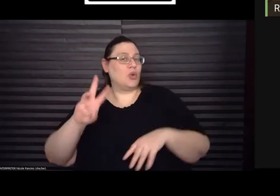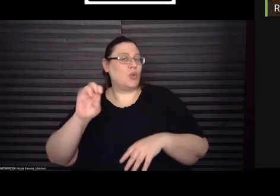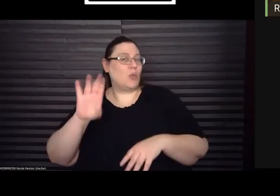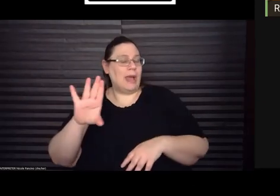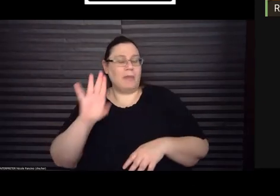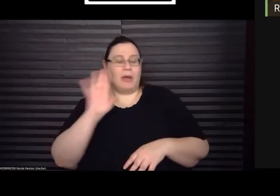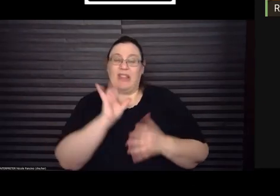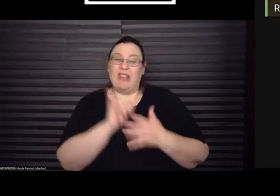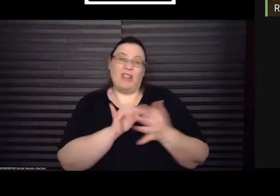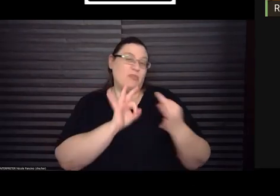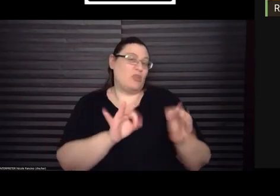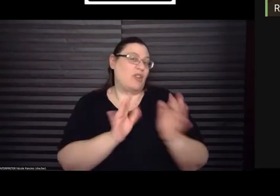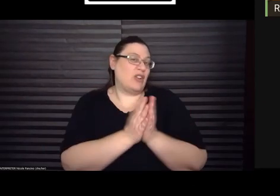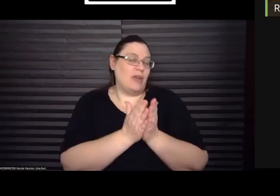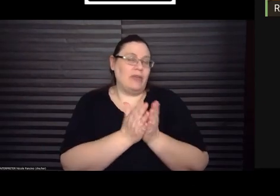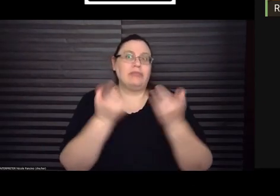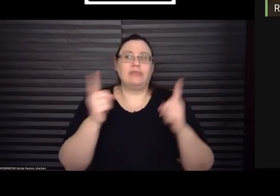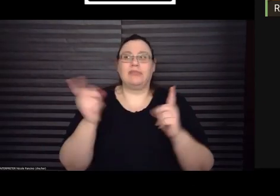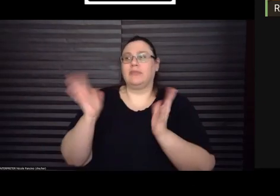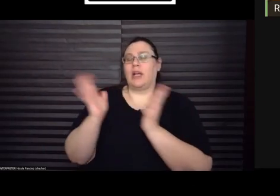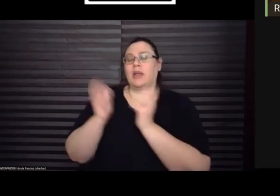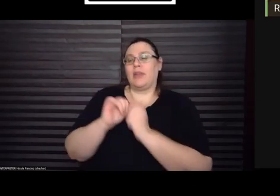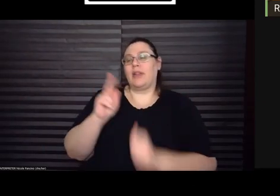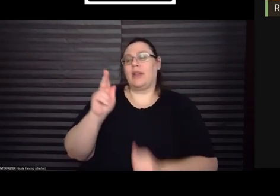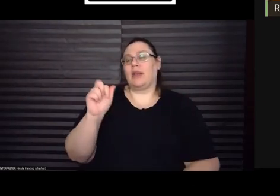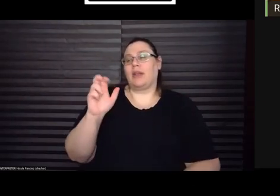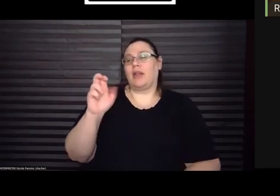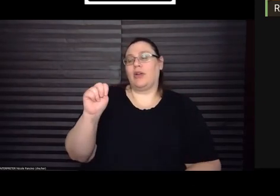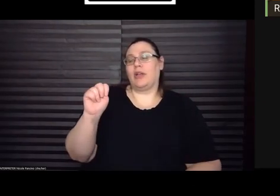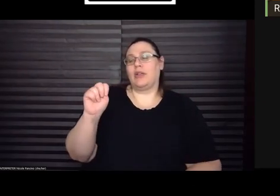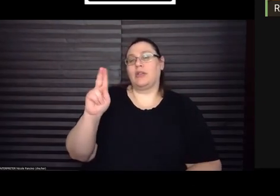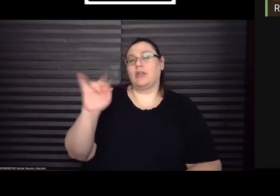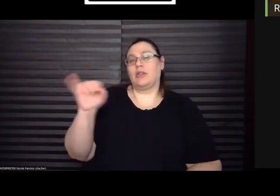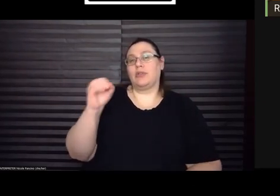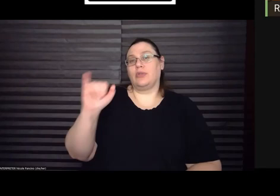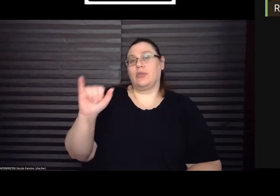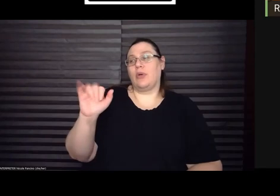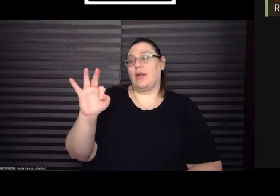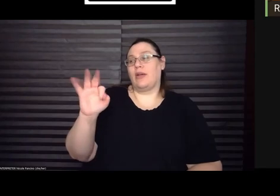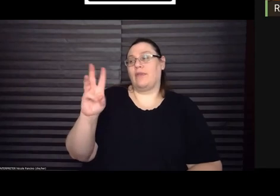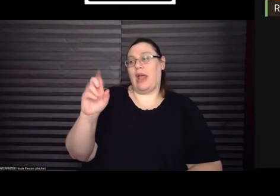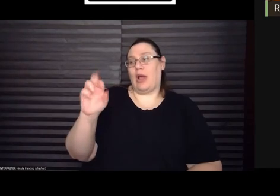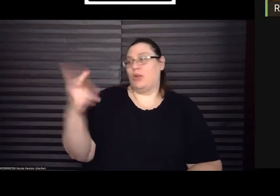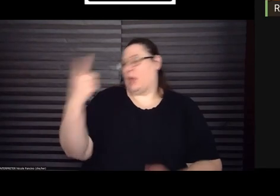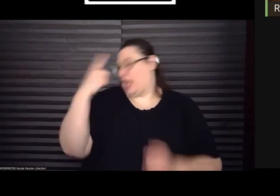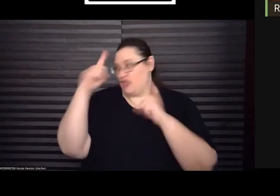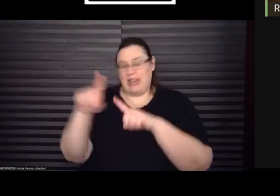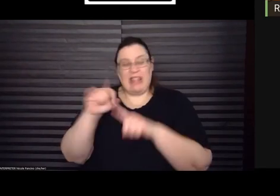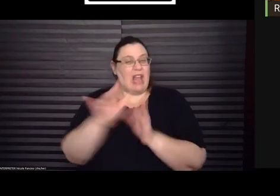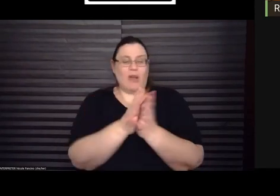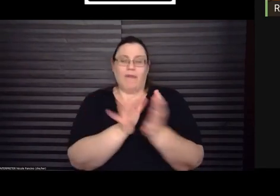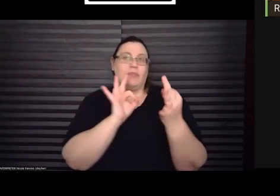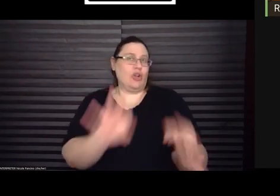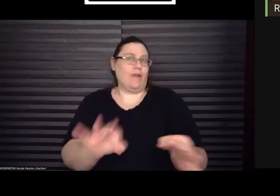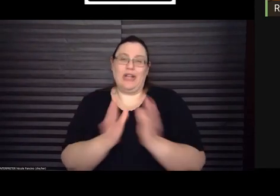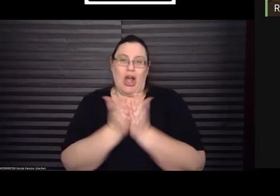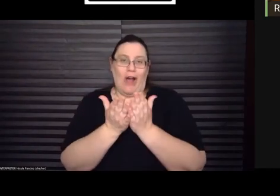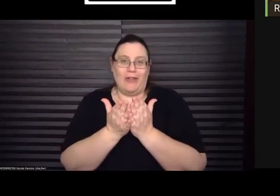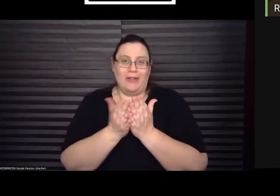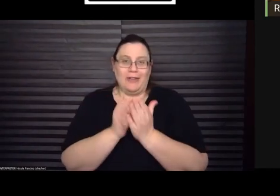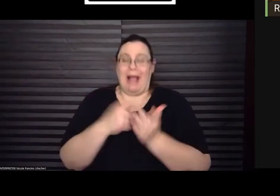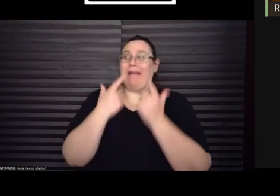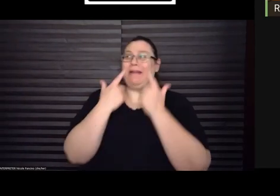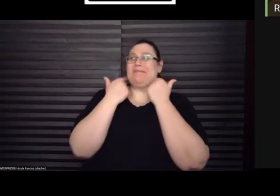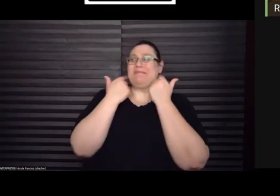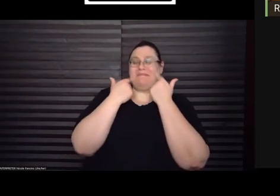I think that's kind of like the perfect novel. I mm-hmm. was talking with Karen Joy Fowler about this, and she and I both agreed that this was the perfect novel. And,